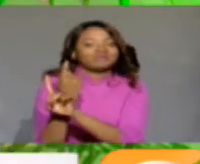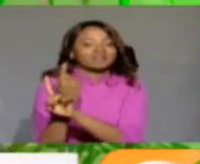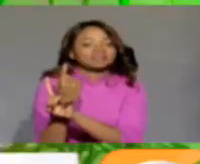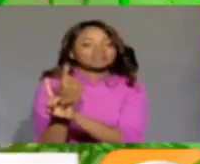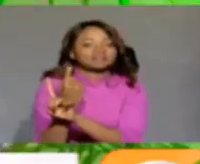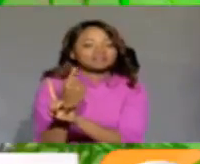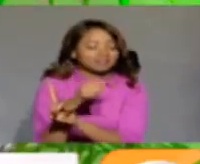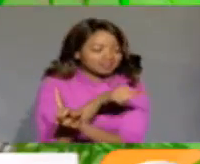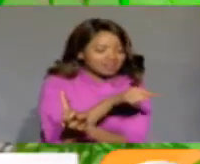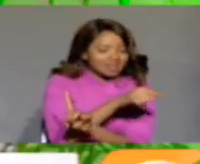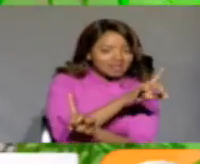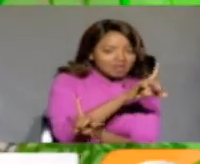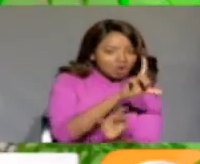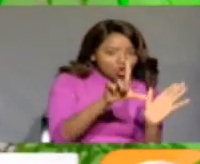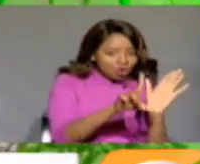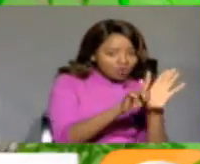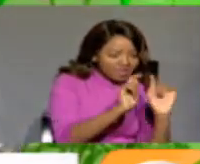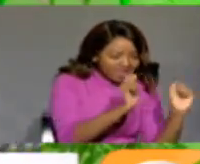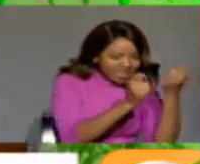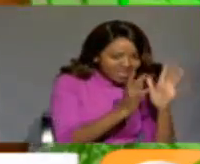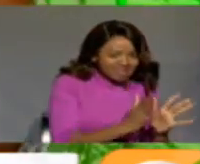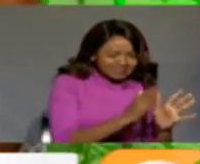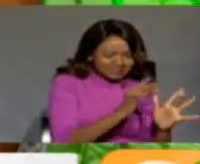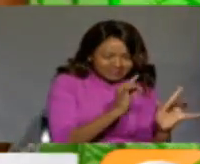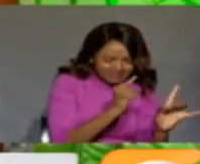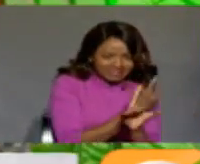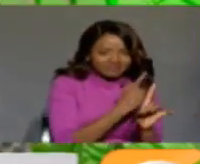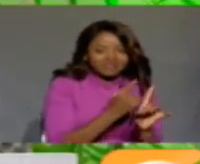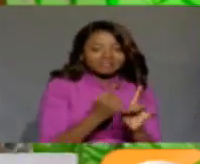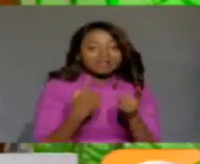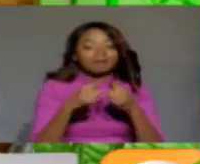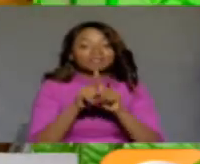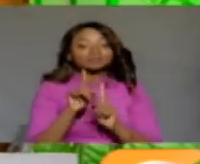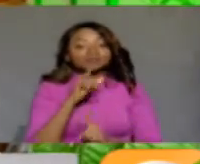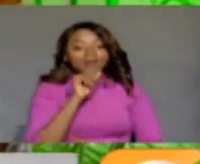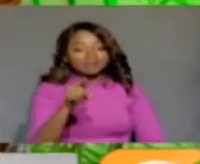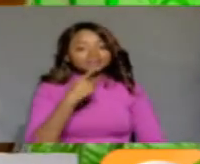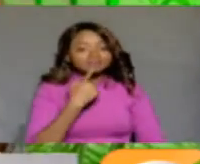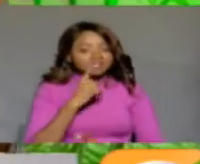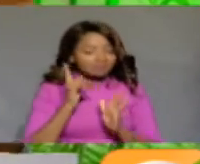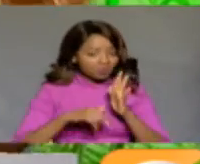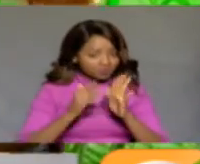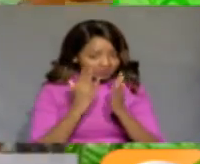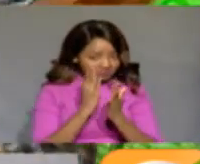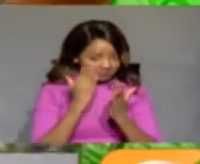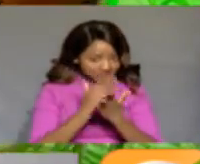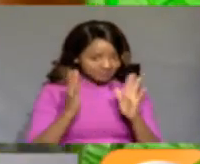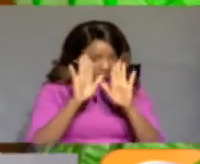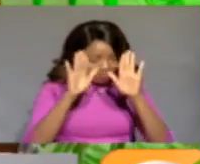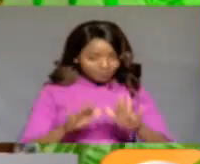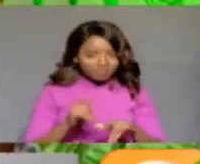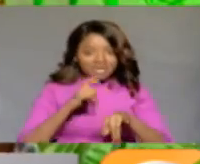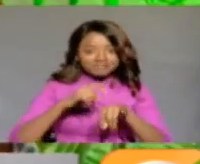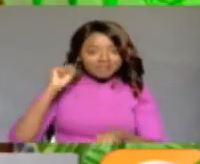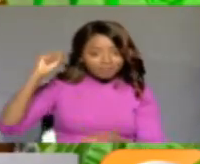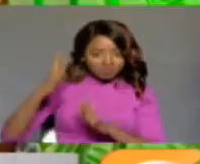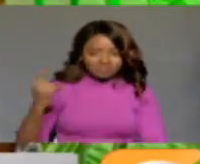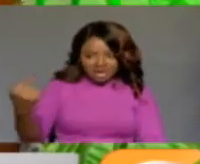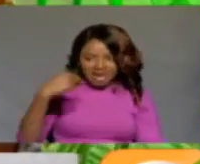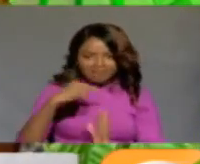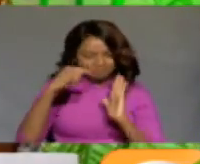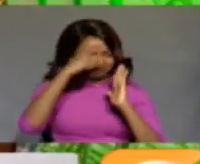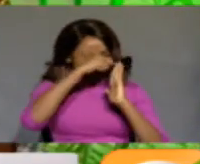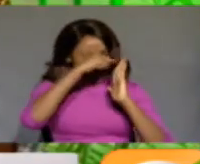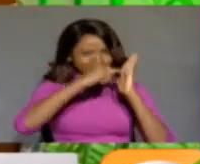beings away from us, yeah, as Kenyans. He's mentioned something very important, that when politicians come to us with